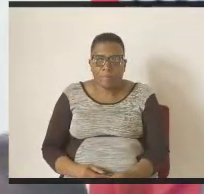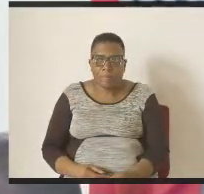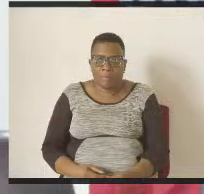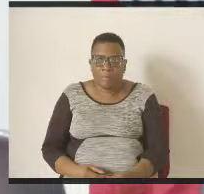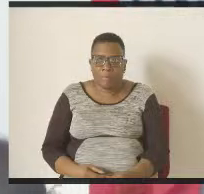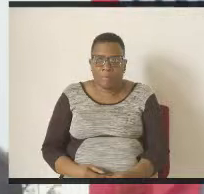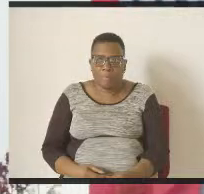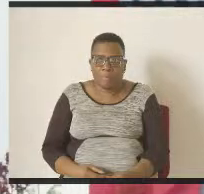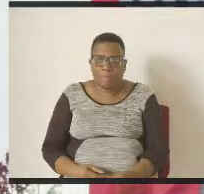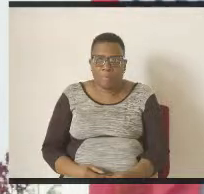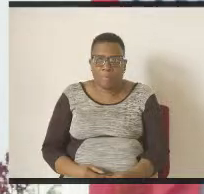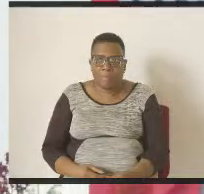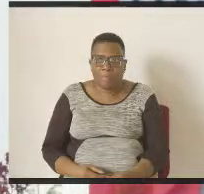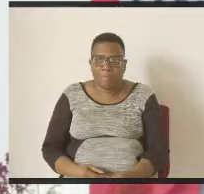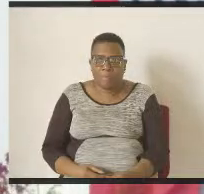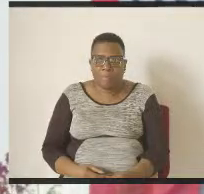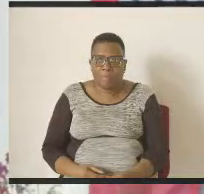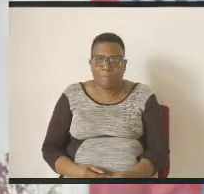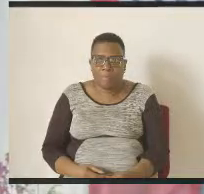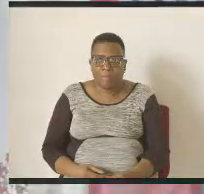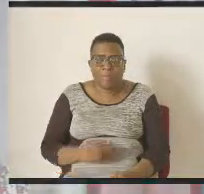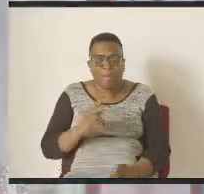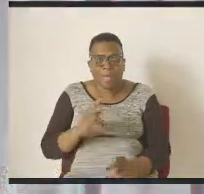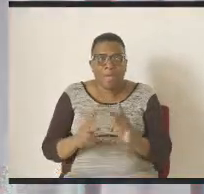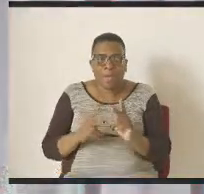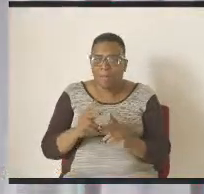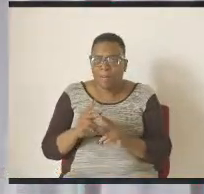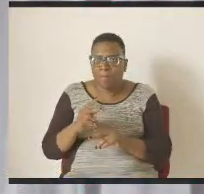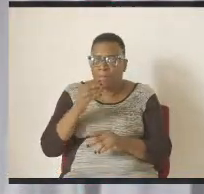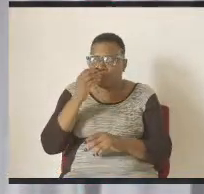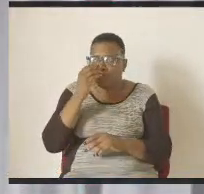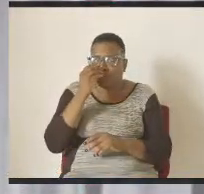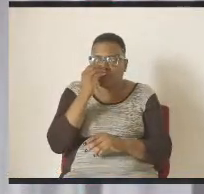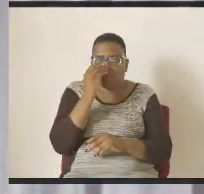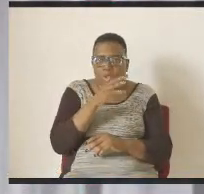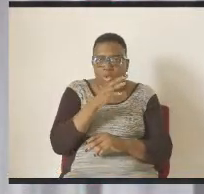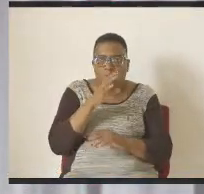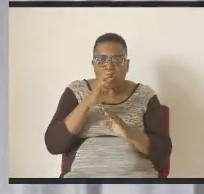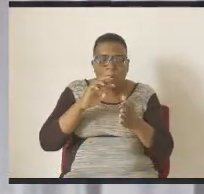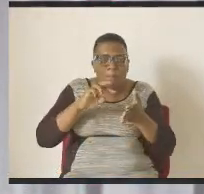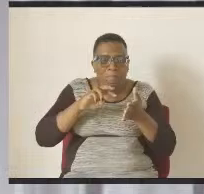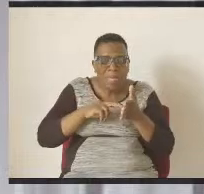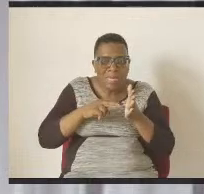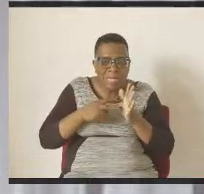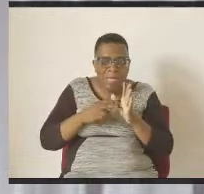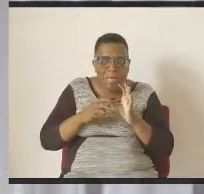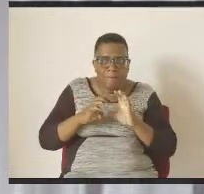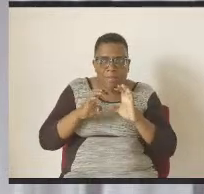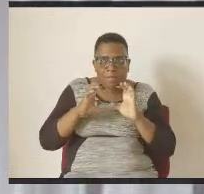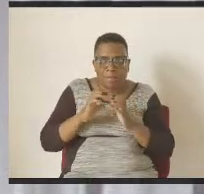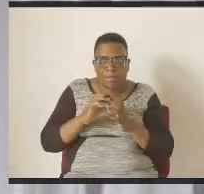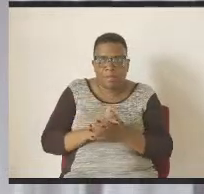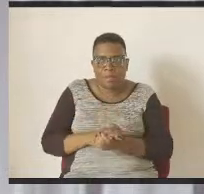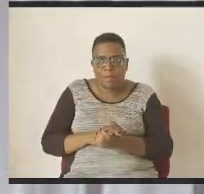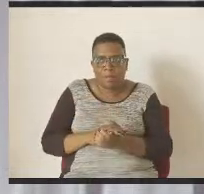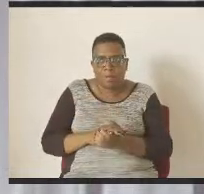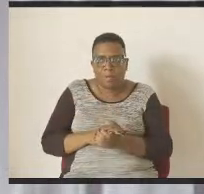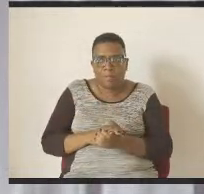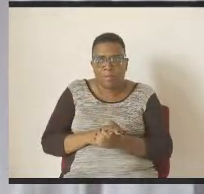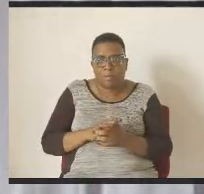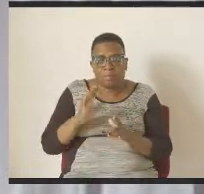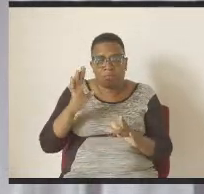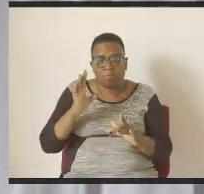and partake of Holy Communion. How often? As often as possible. Number